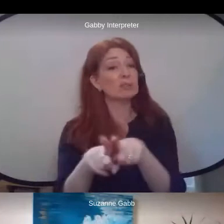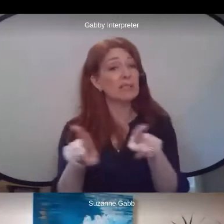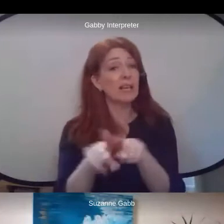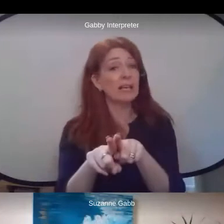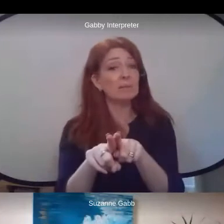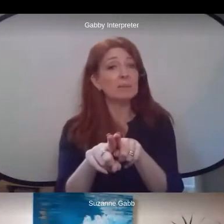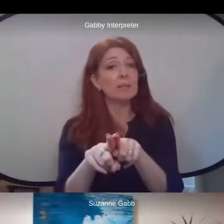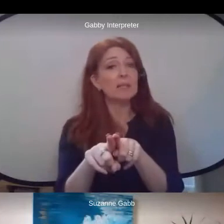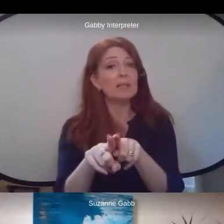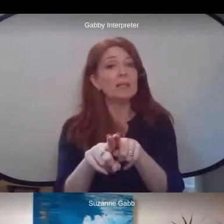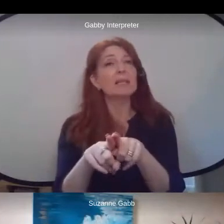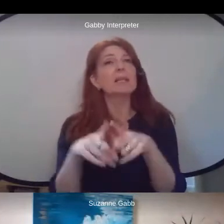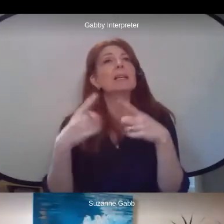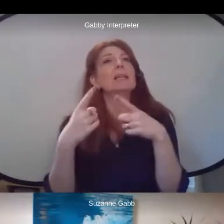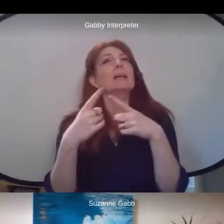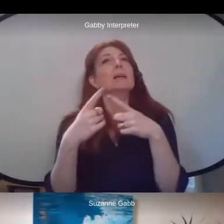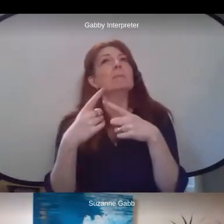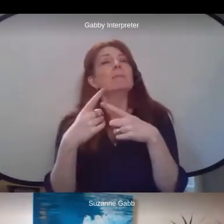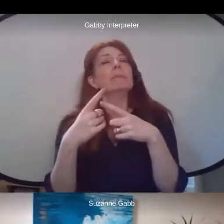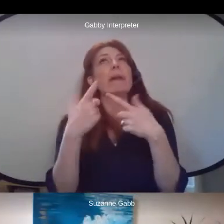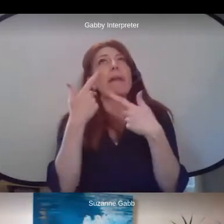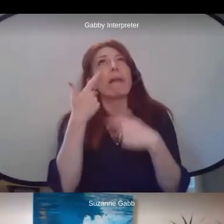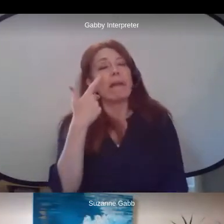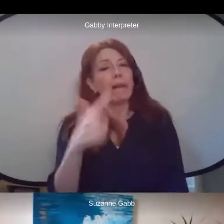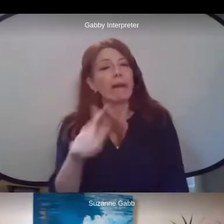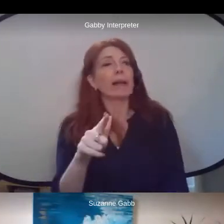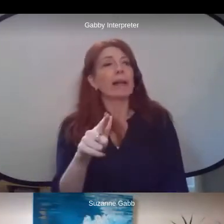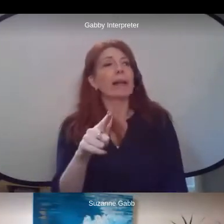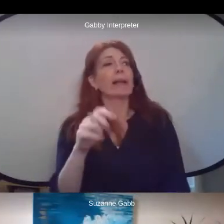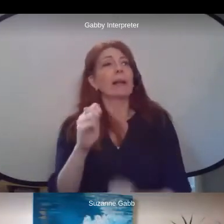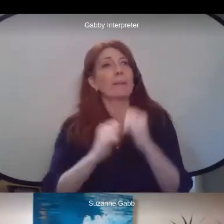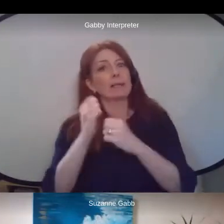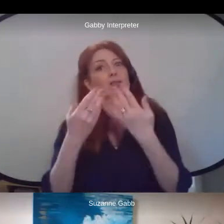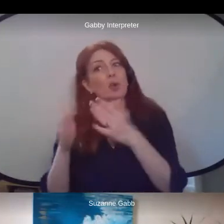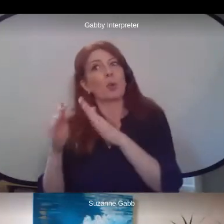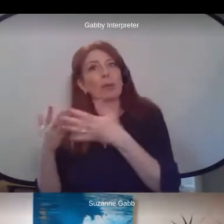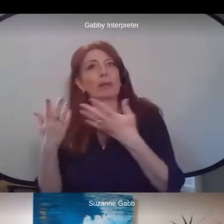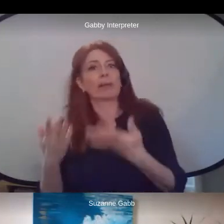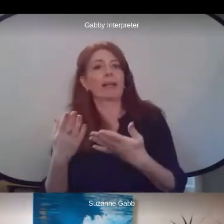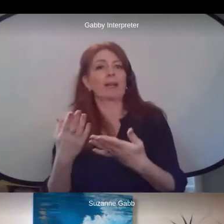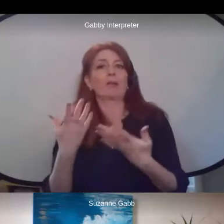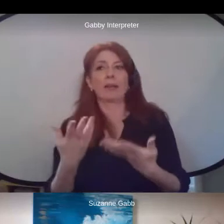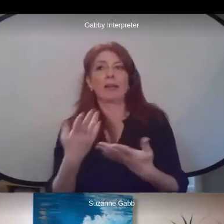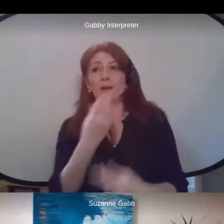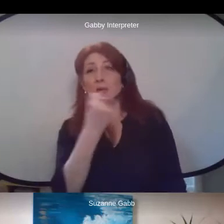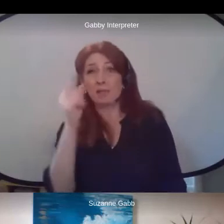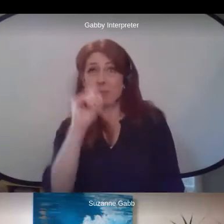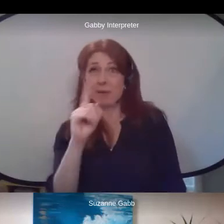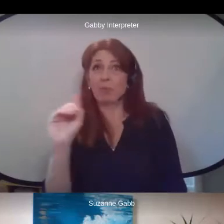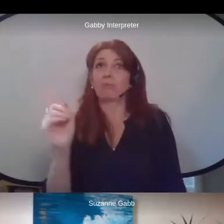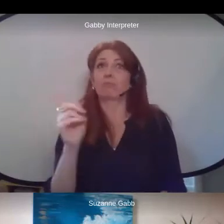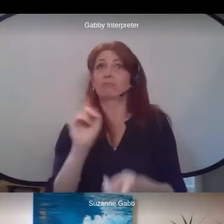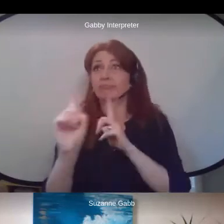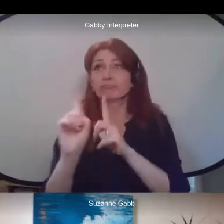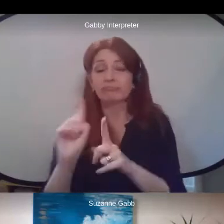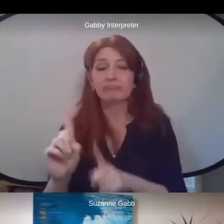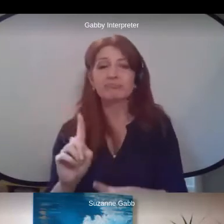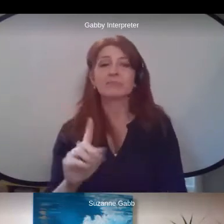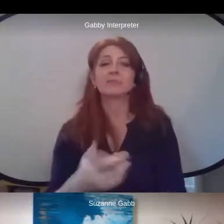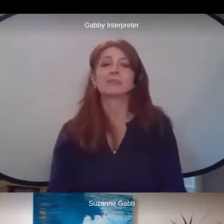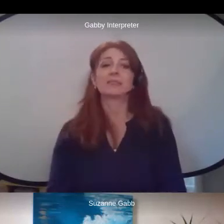thankfully, buildings are beginning to open a little bit, so we can actually get people in. Now that we're in tier two, we might change it a little bit more. Who knows?